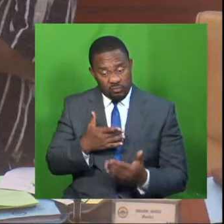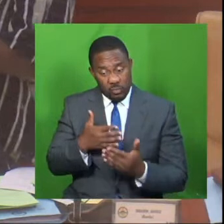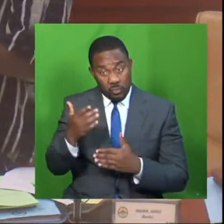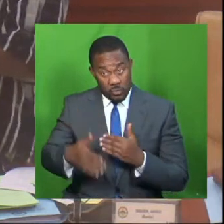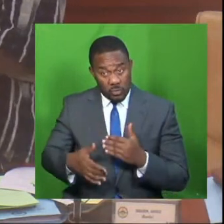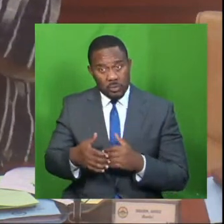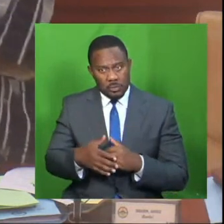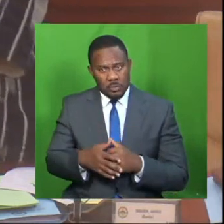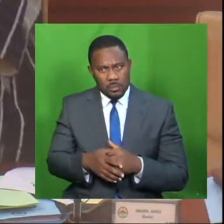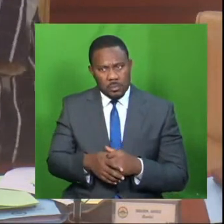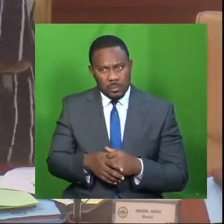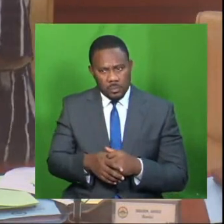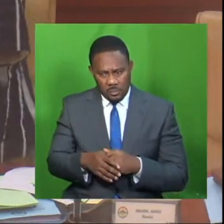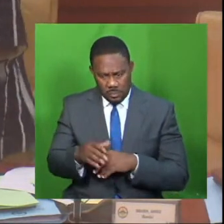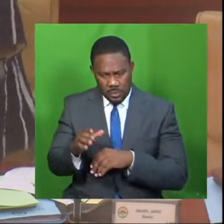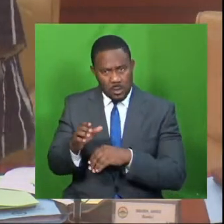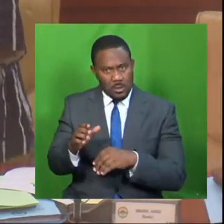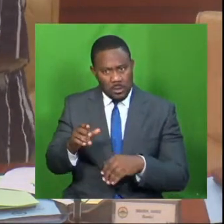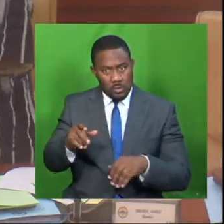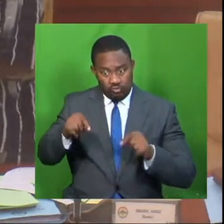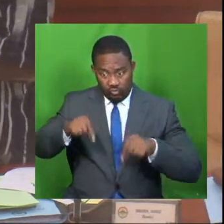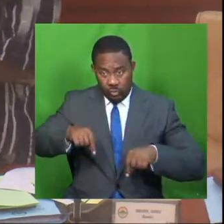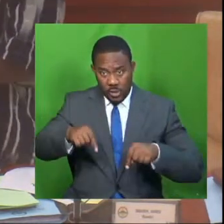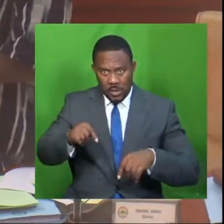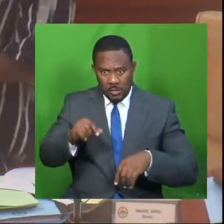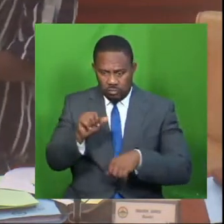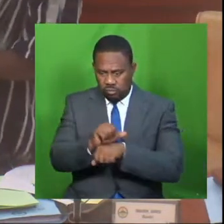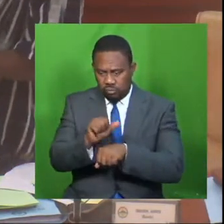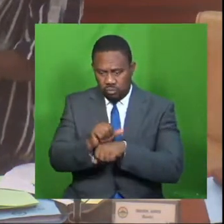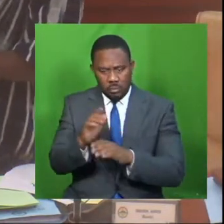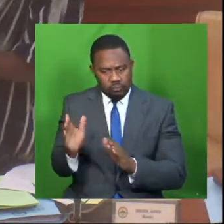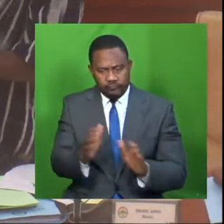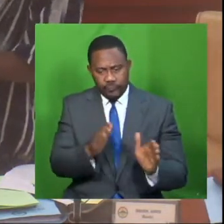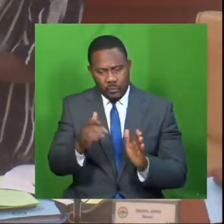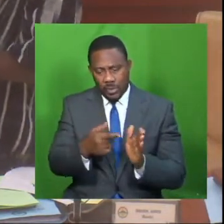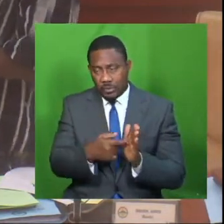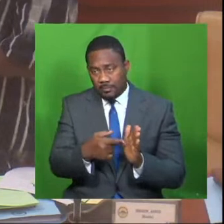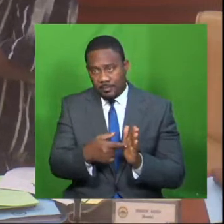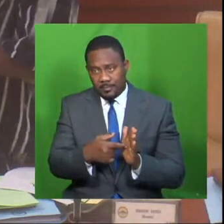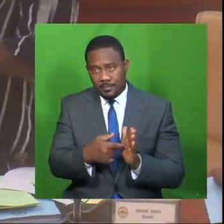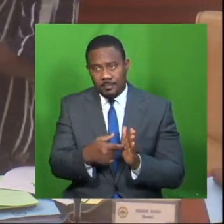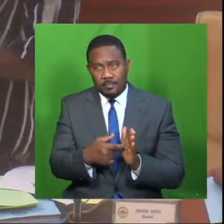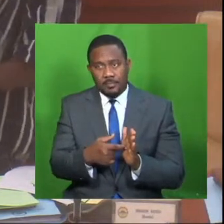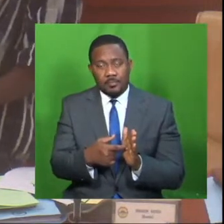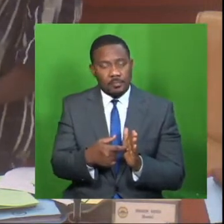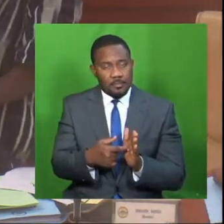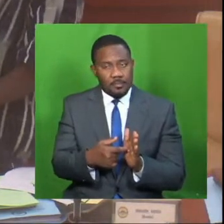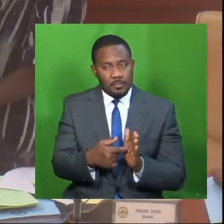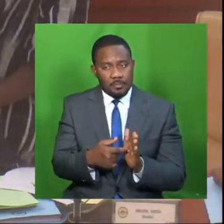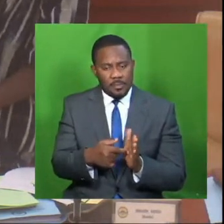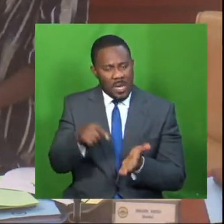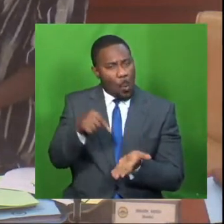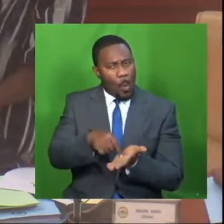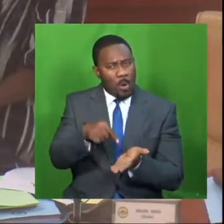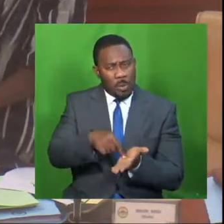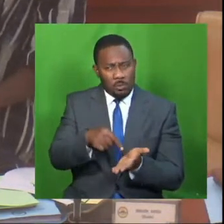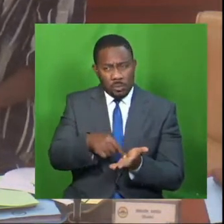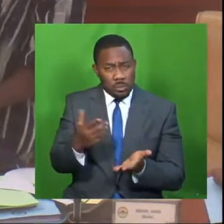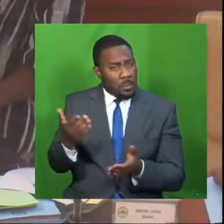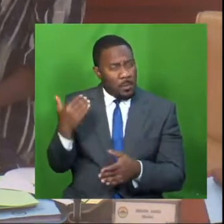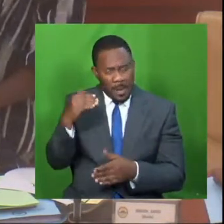this House and approve $1 billion under certificate of urgency. We did. So we, after approving all those monies under certificate